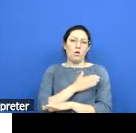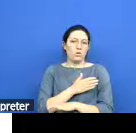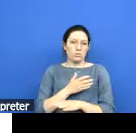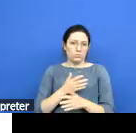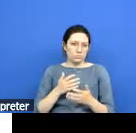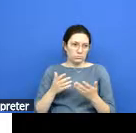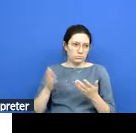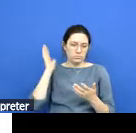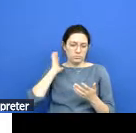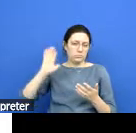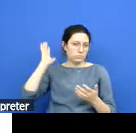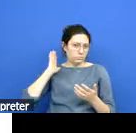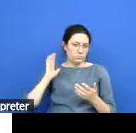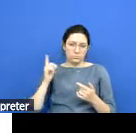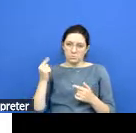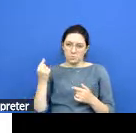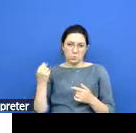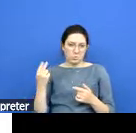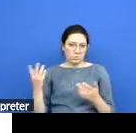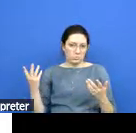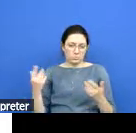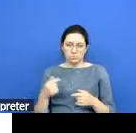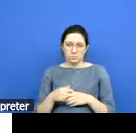They made that decision a year or so ago.